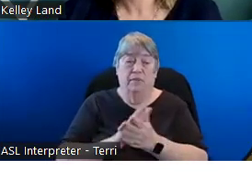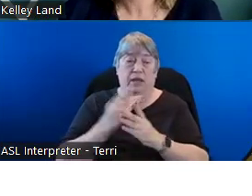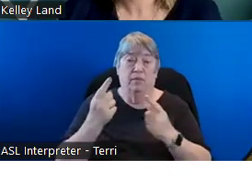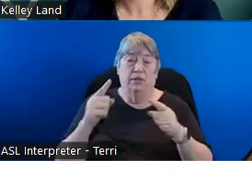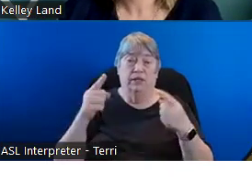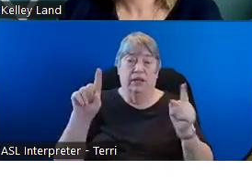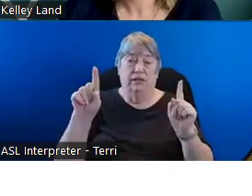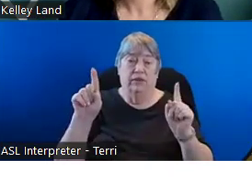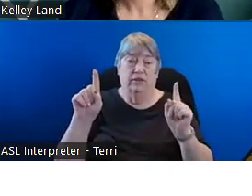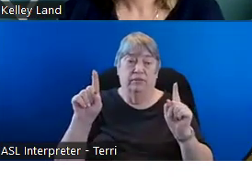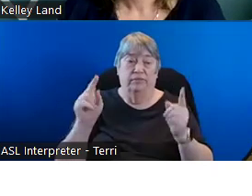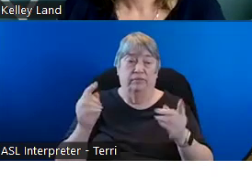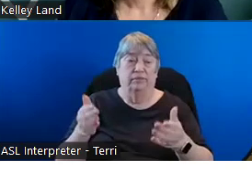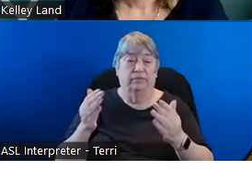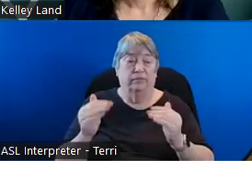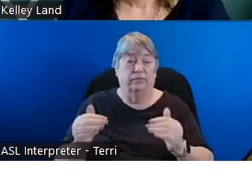Next slide.